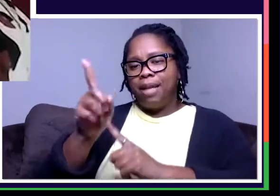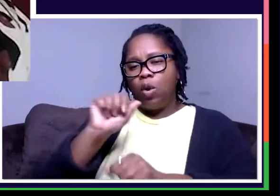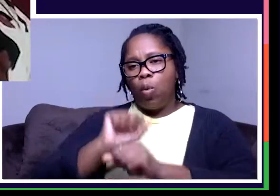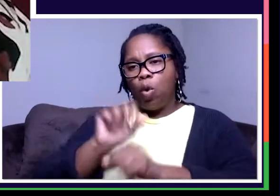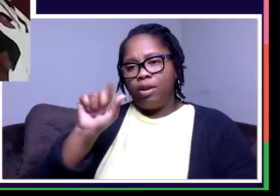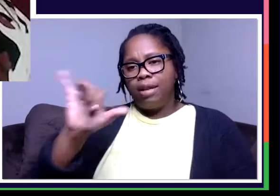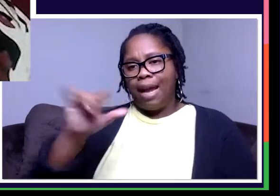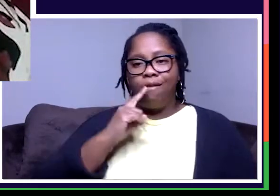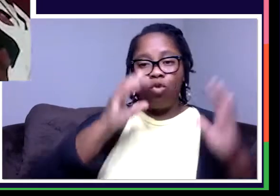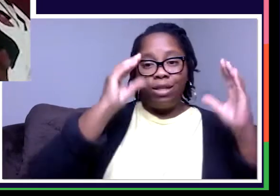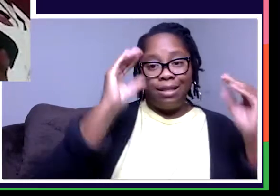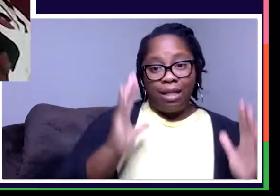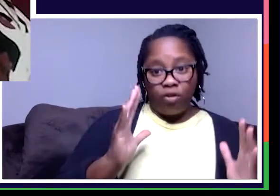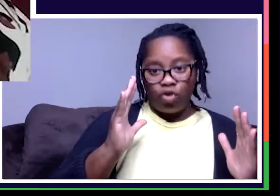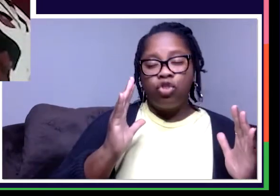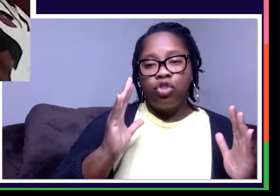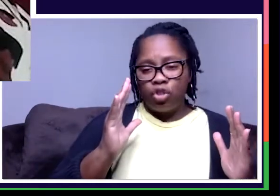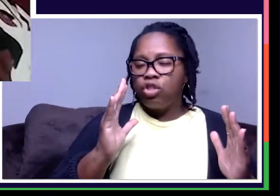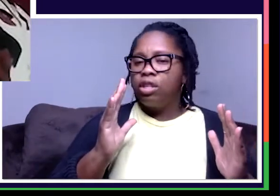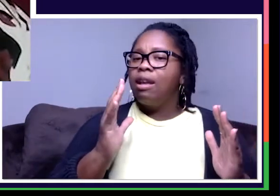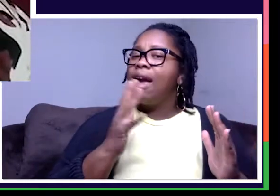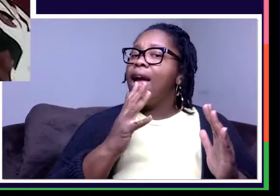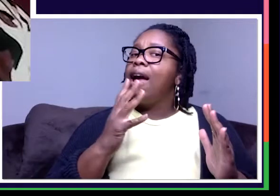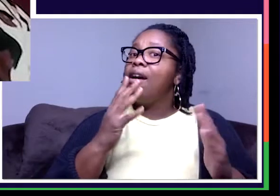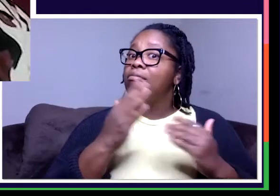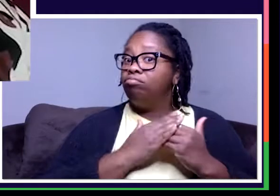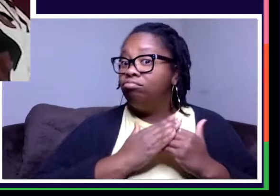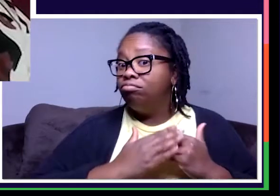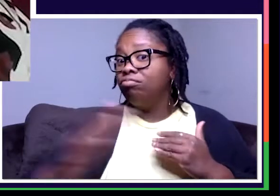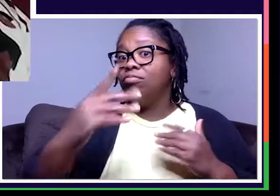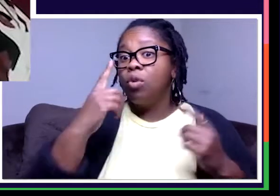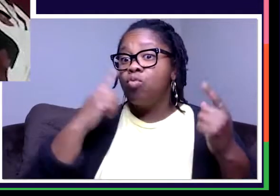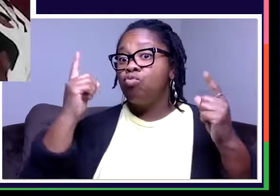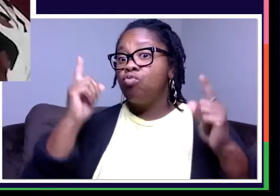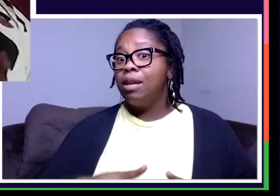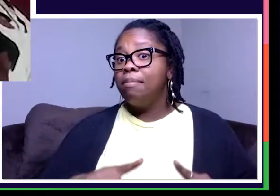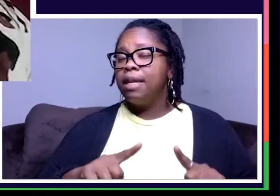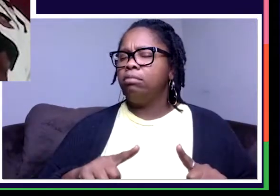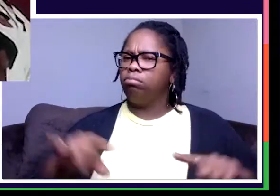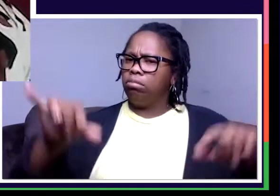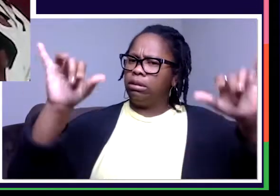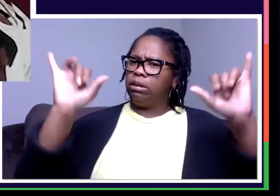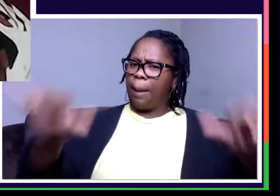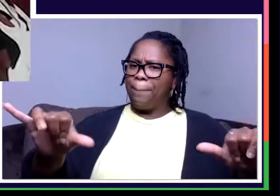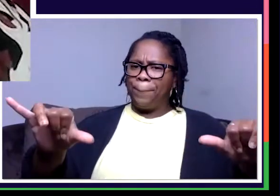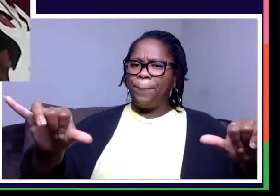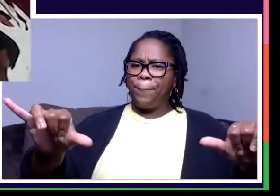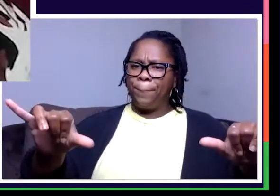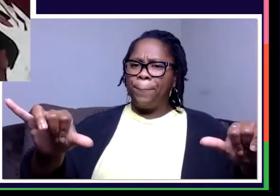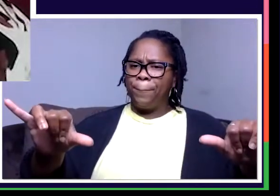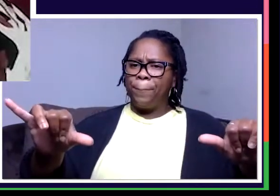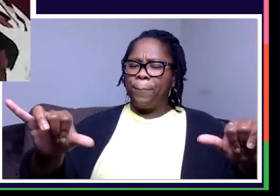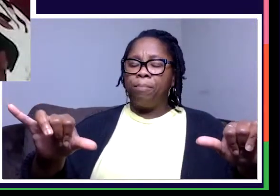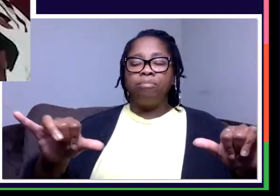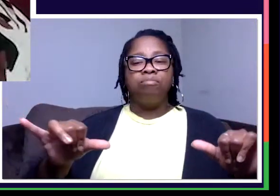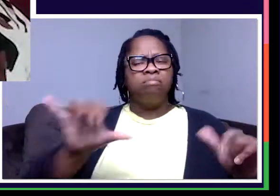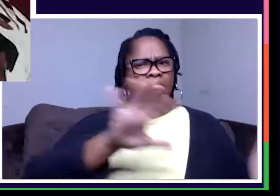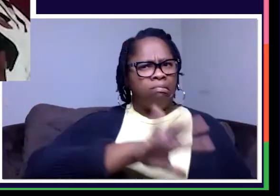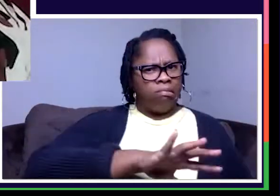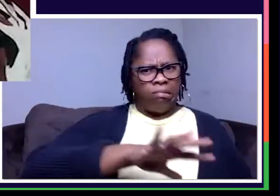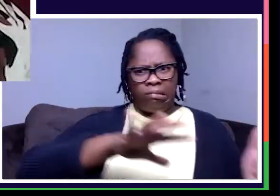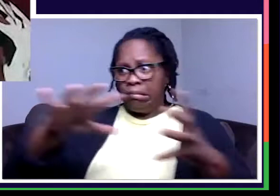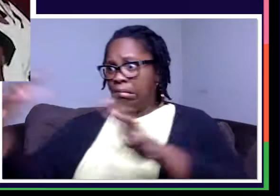360-minute workday for teachers and educators, that the rest of the agreement remain